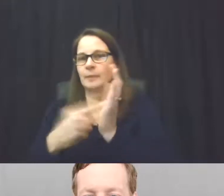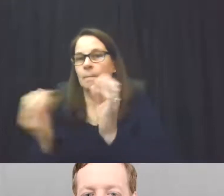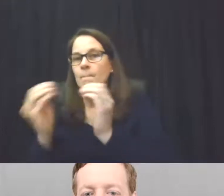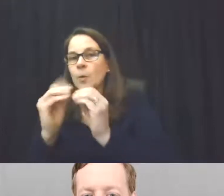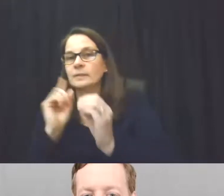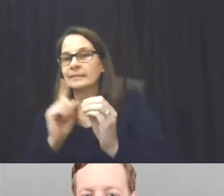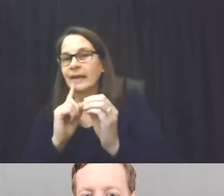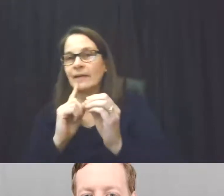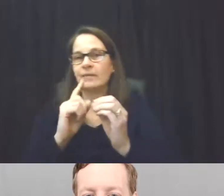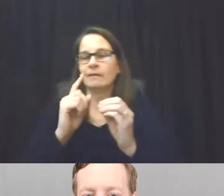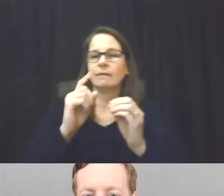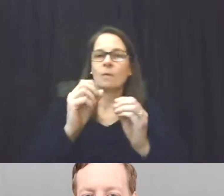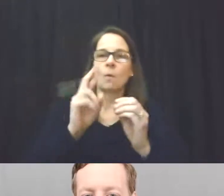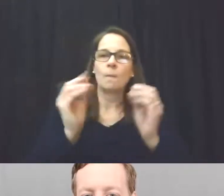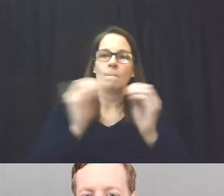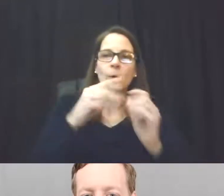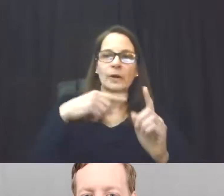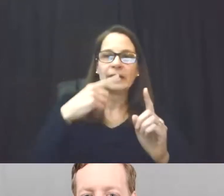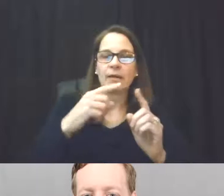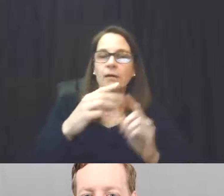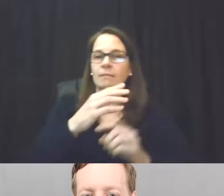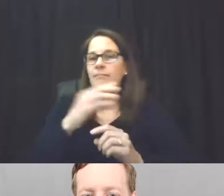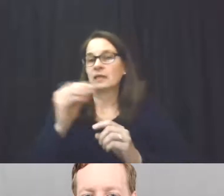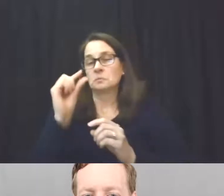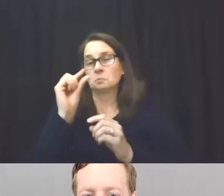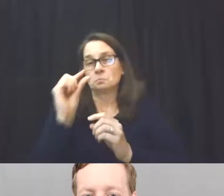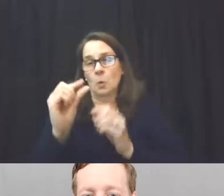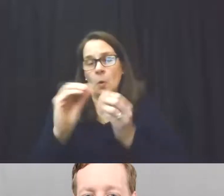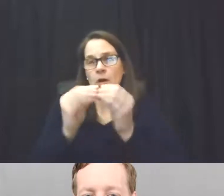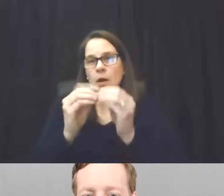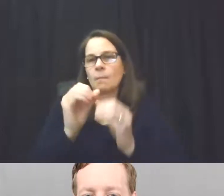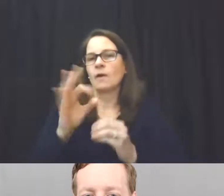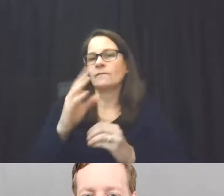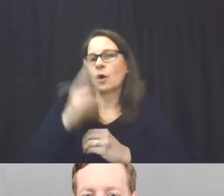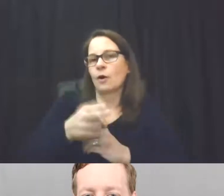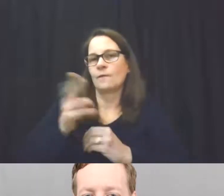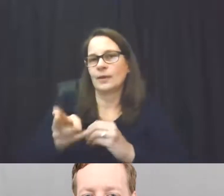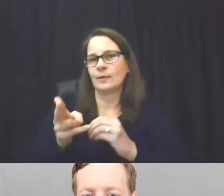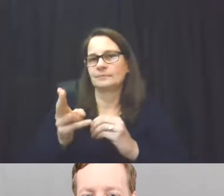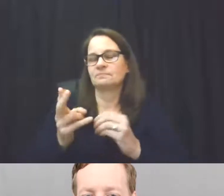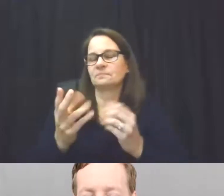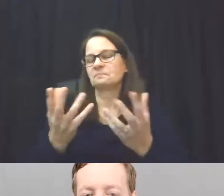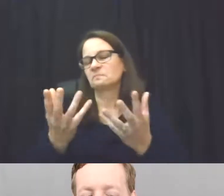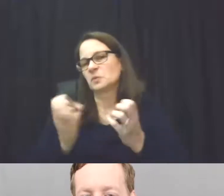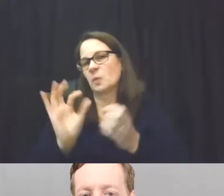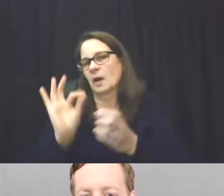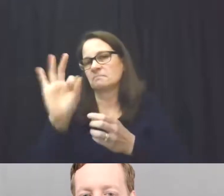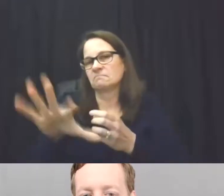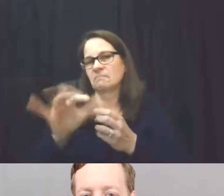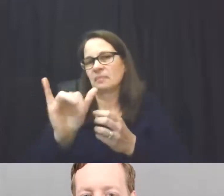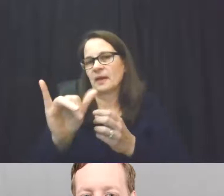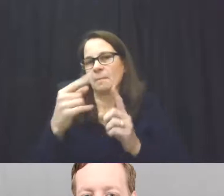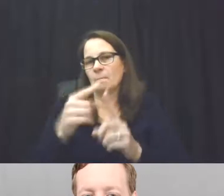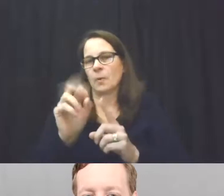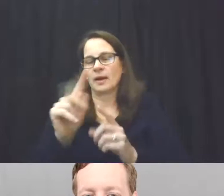hearing. And people will call me and ask for information. Sometimes there's more deaf people